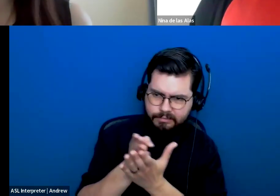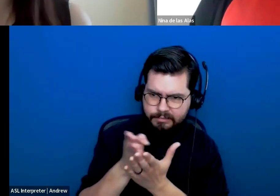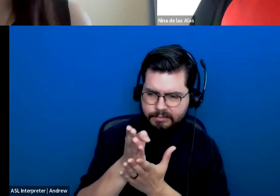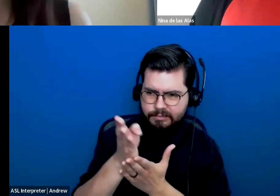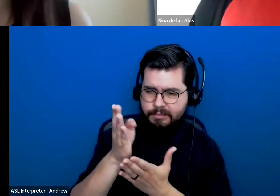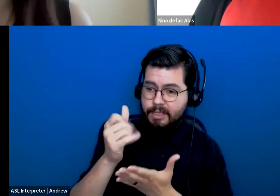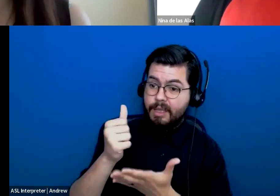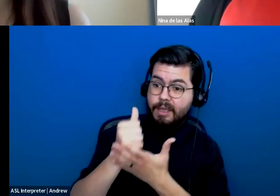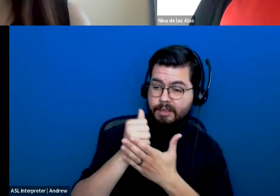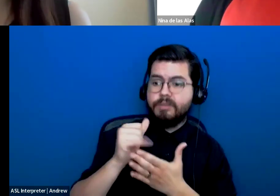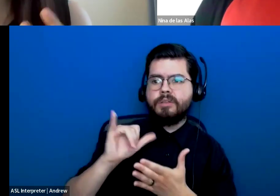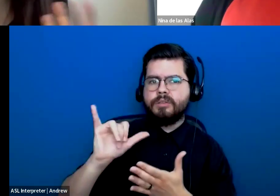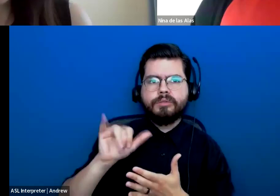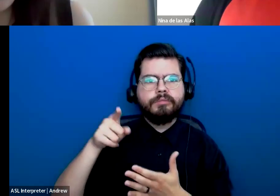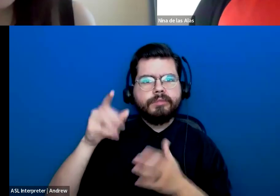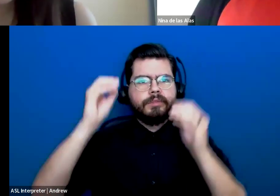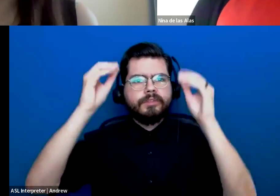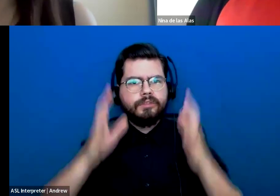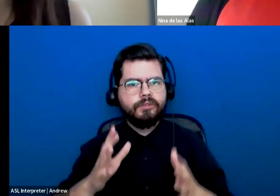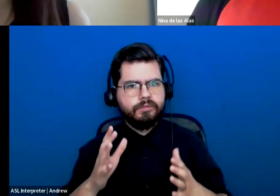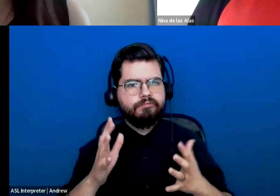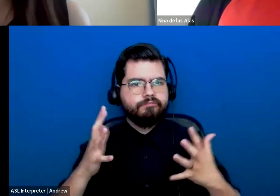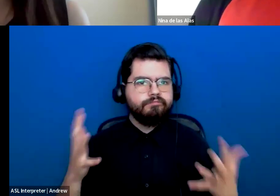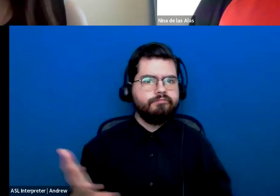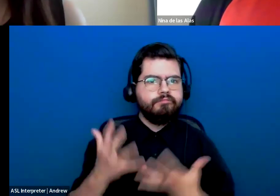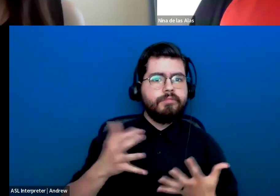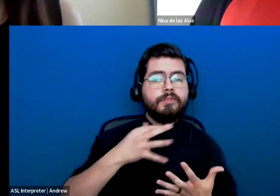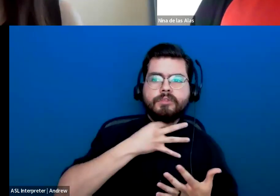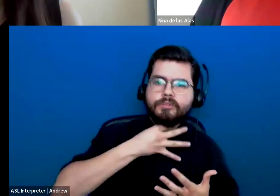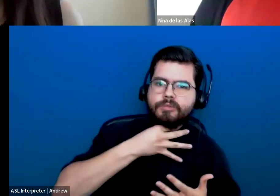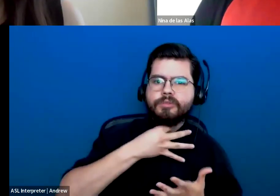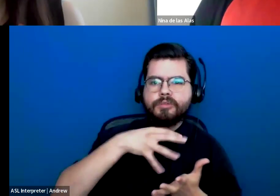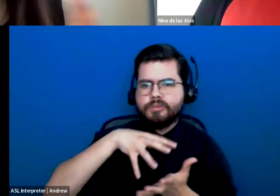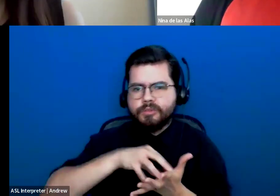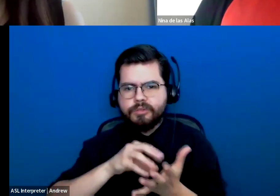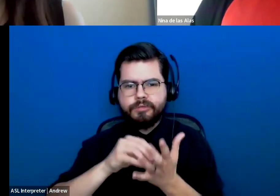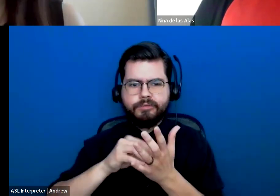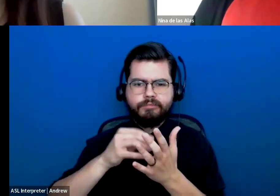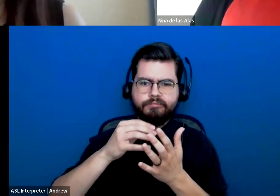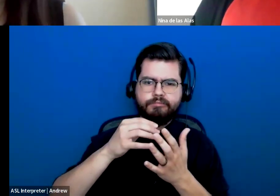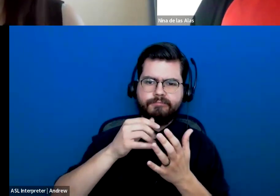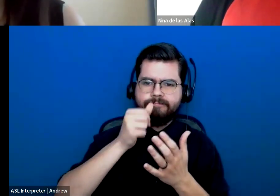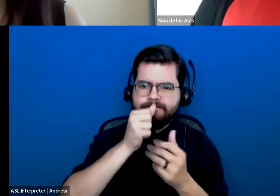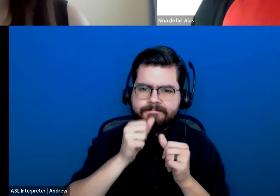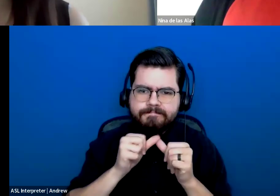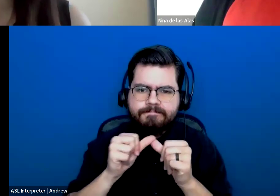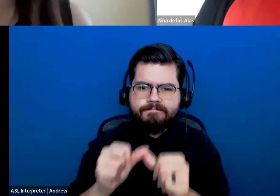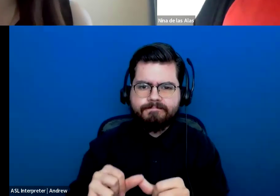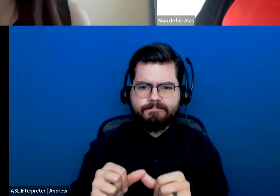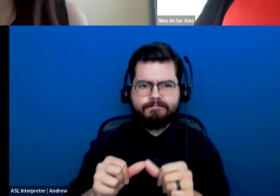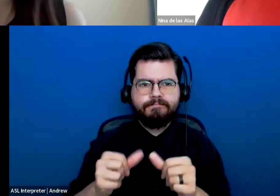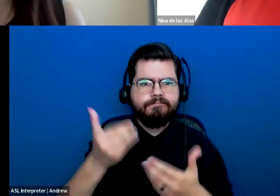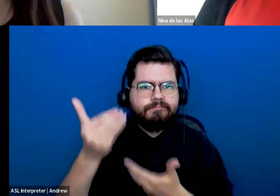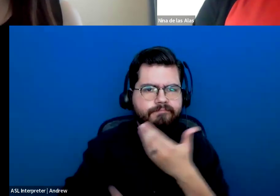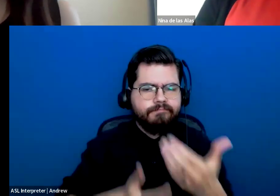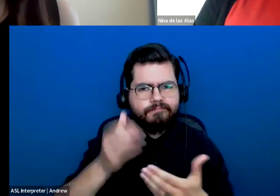them curiosity, creativity, integrity, and also persistence. And all this cannot be taught by